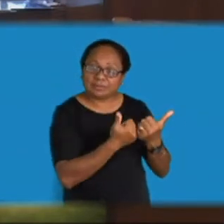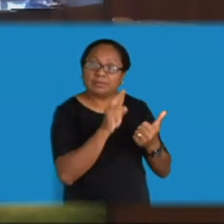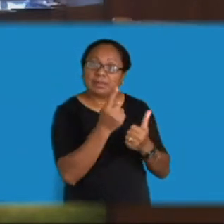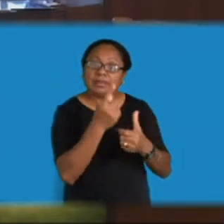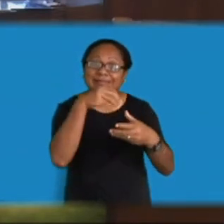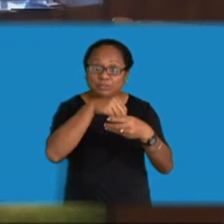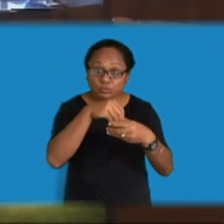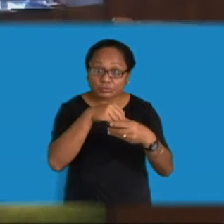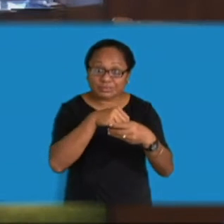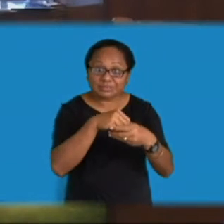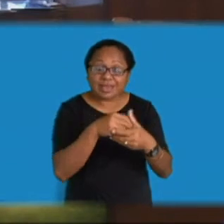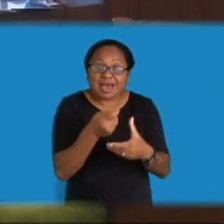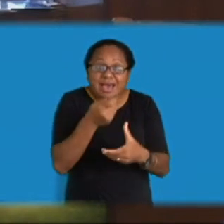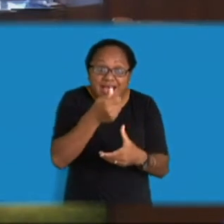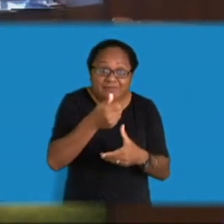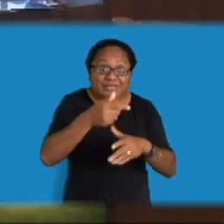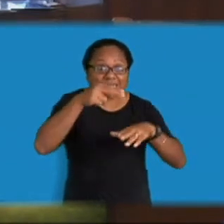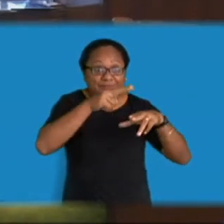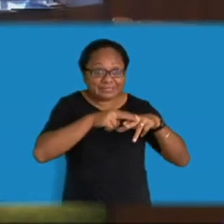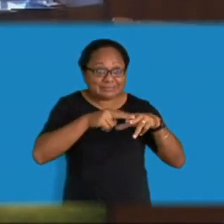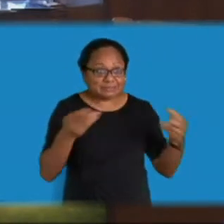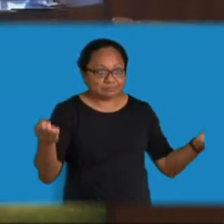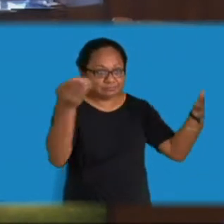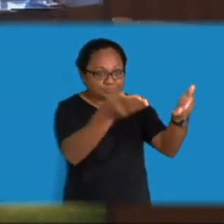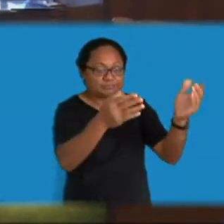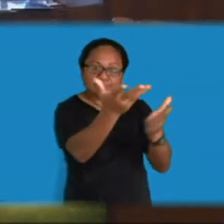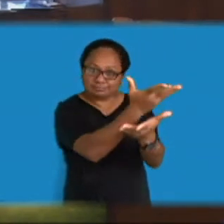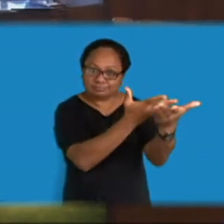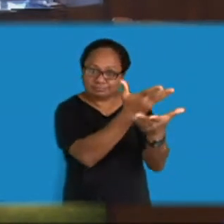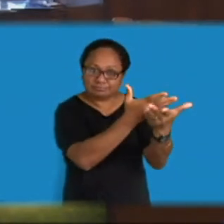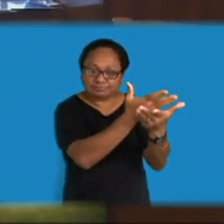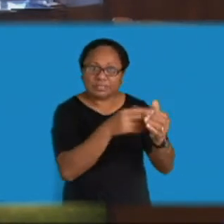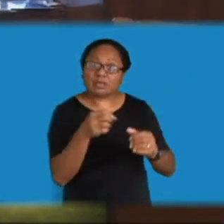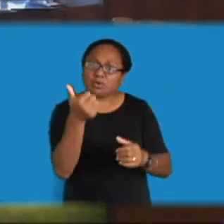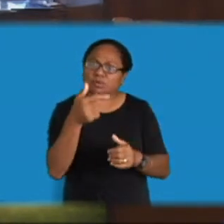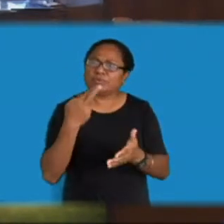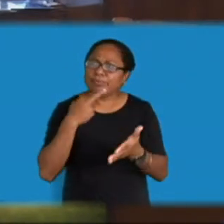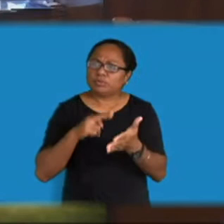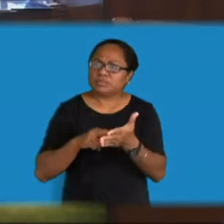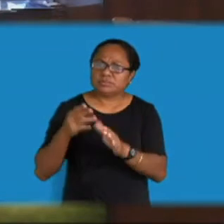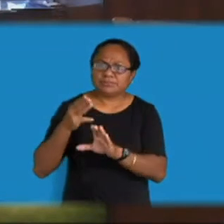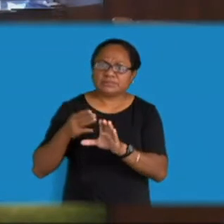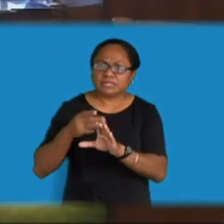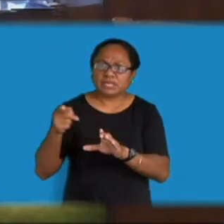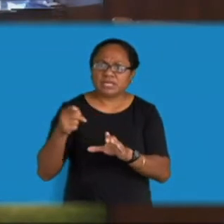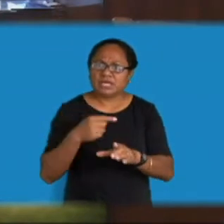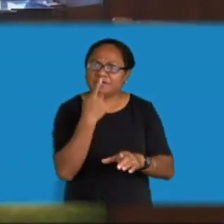only after Fiji put it on the table. Madam Speaker, it was reported that PACER